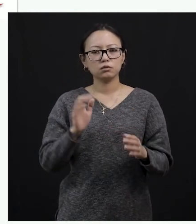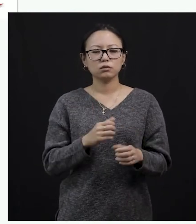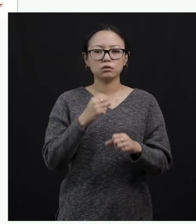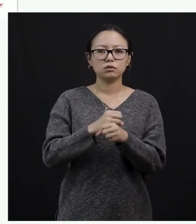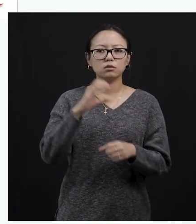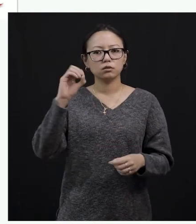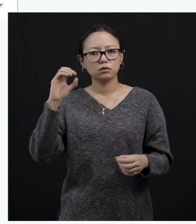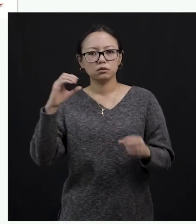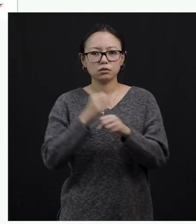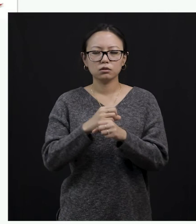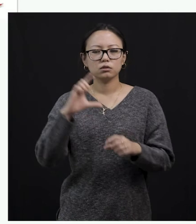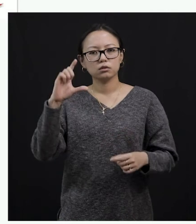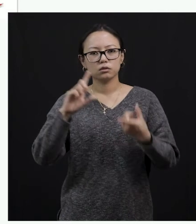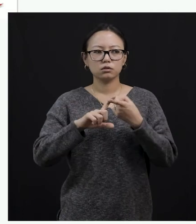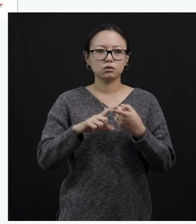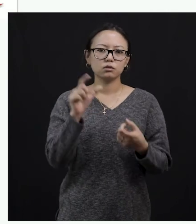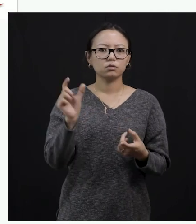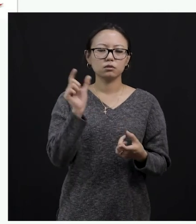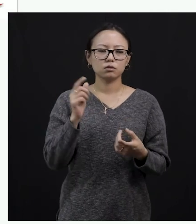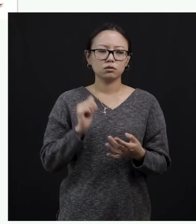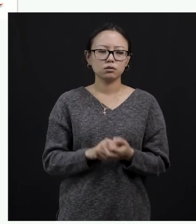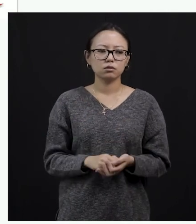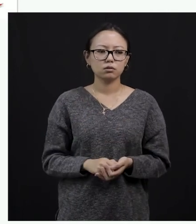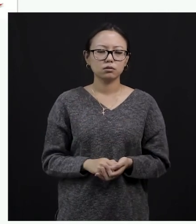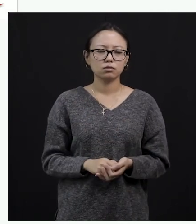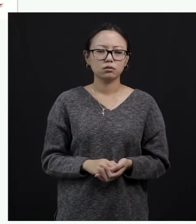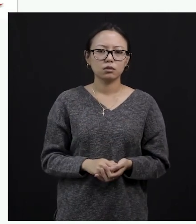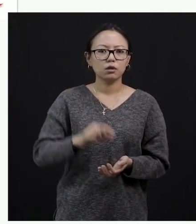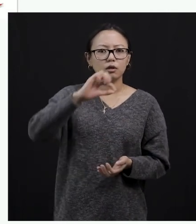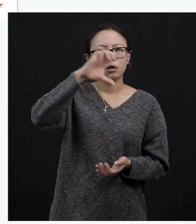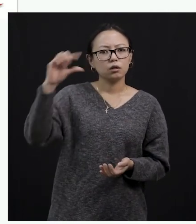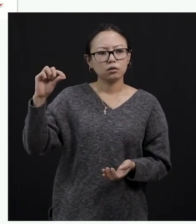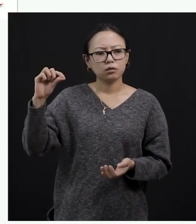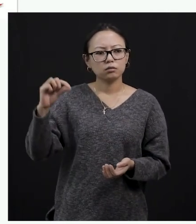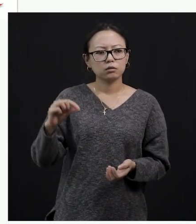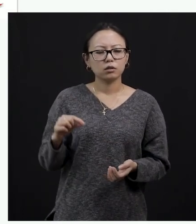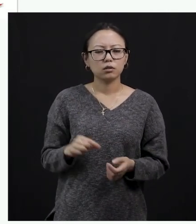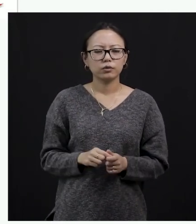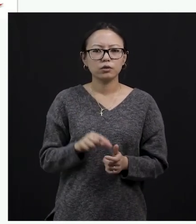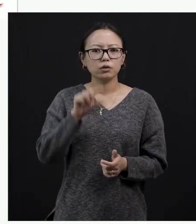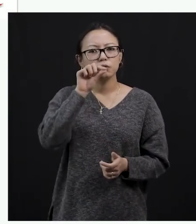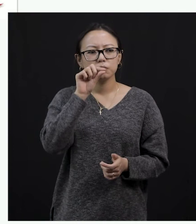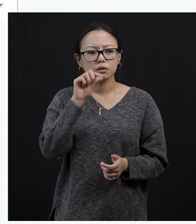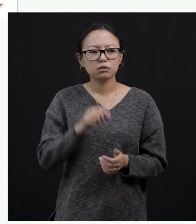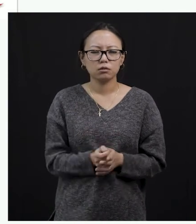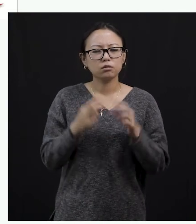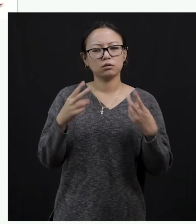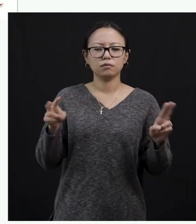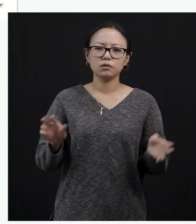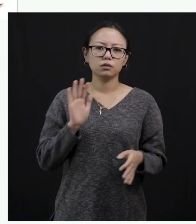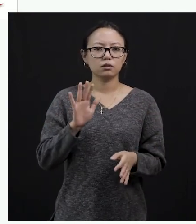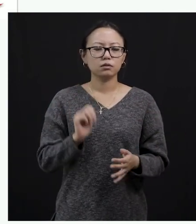you can find it. And also we have many social medias where you can connect with your friends, like Facebook, WhatsApp,